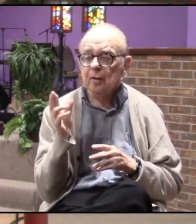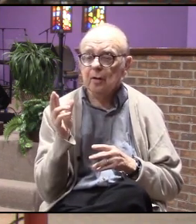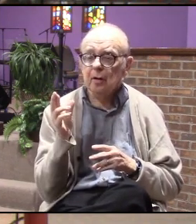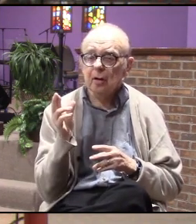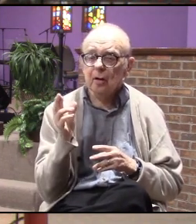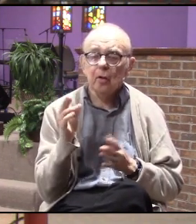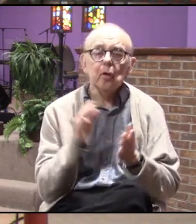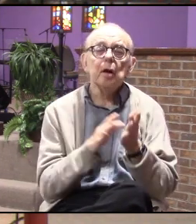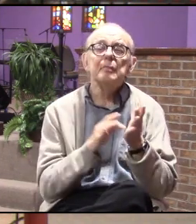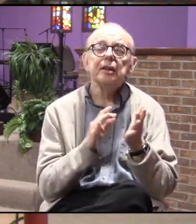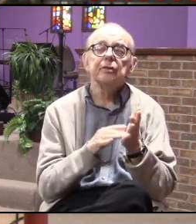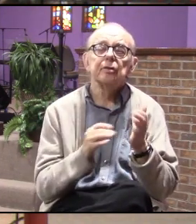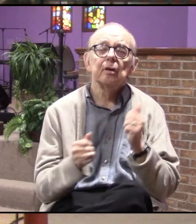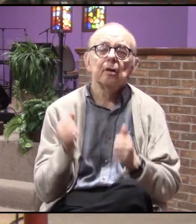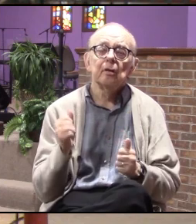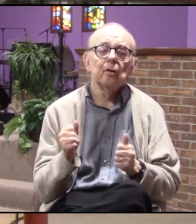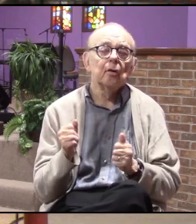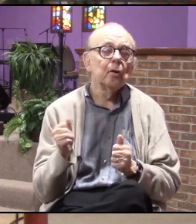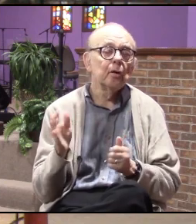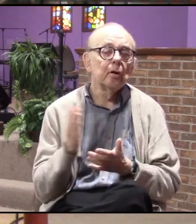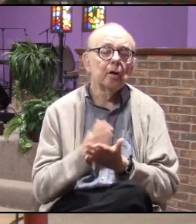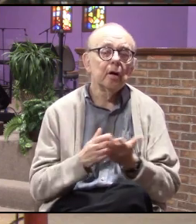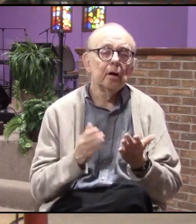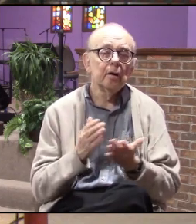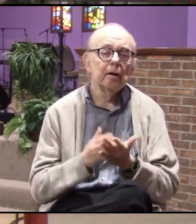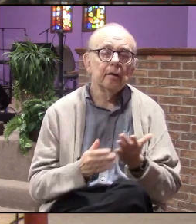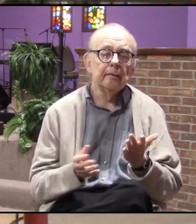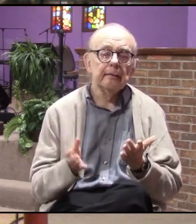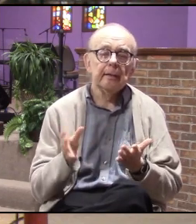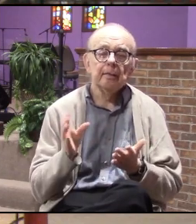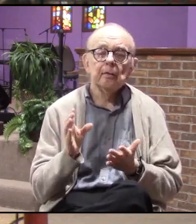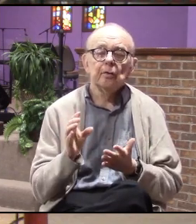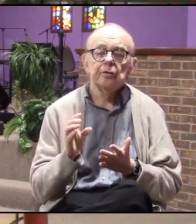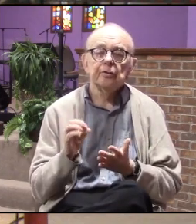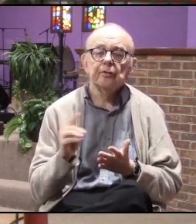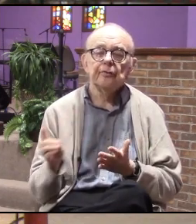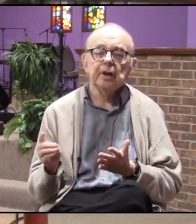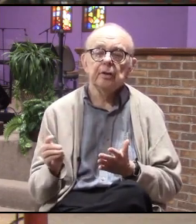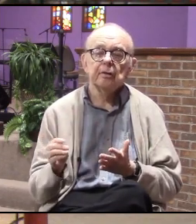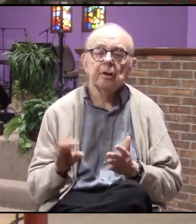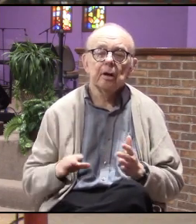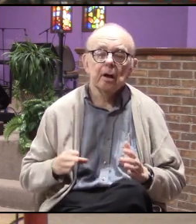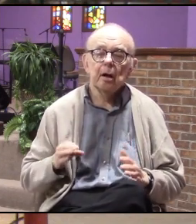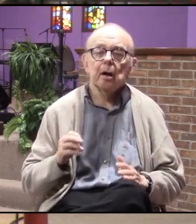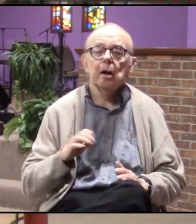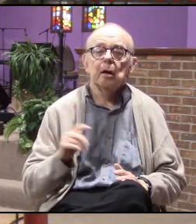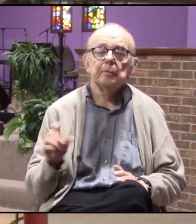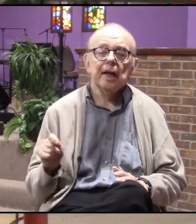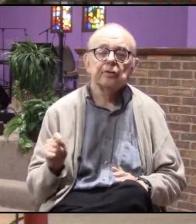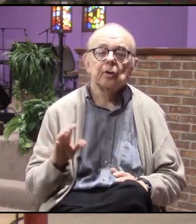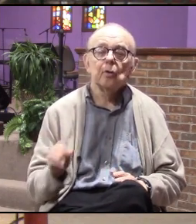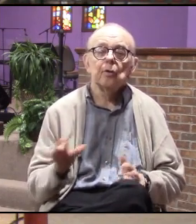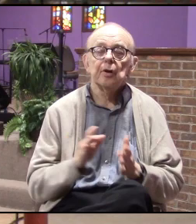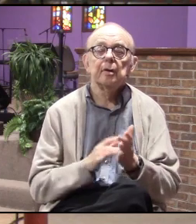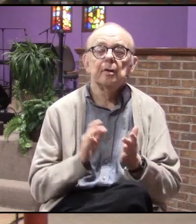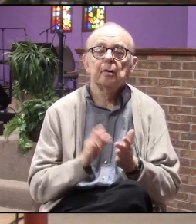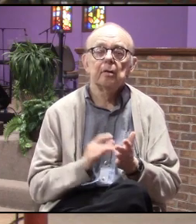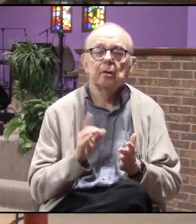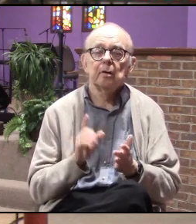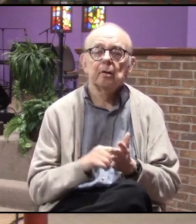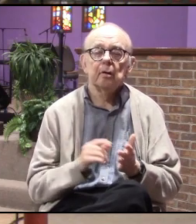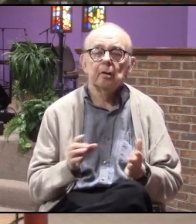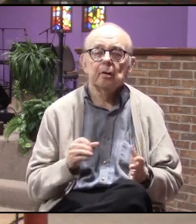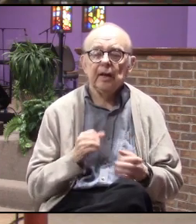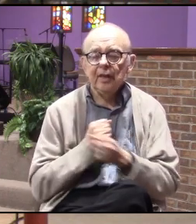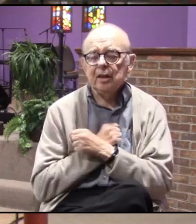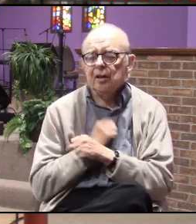or medicine. Or some was feed their pets in medicine because they had grown